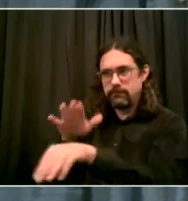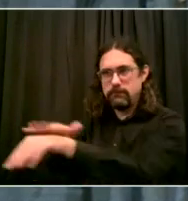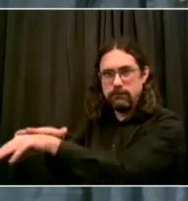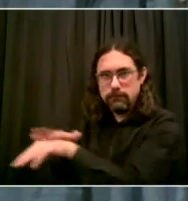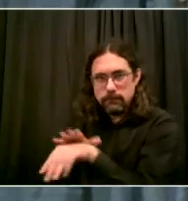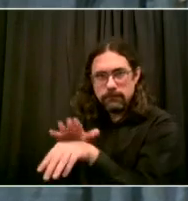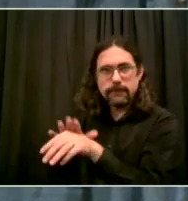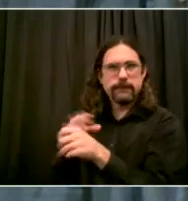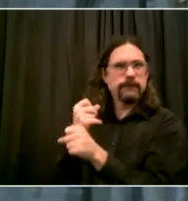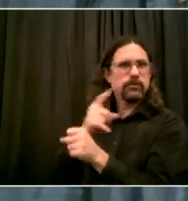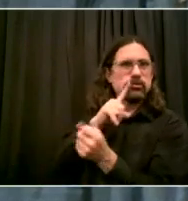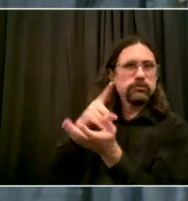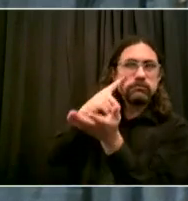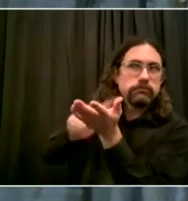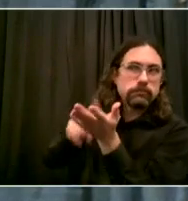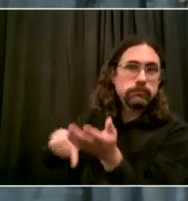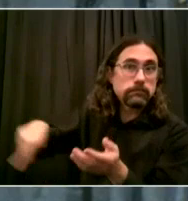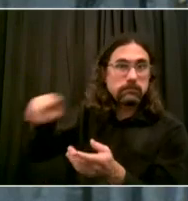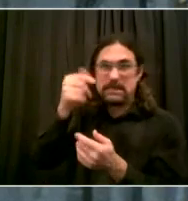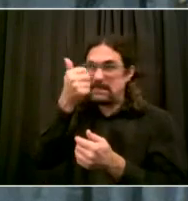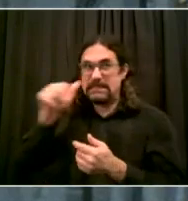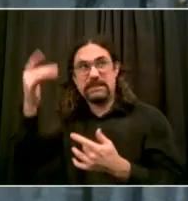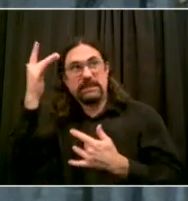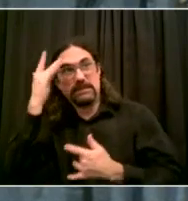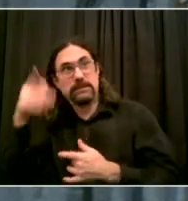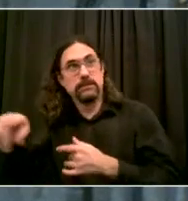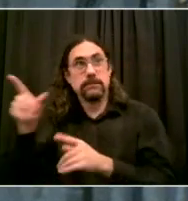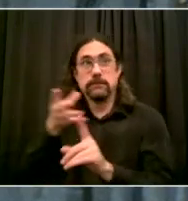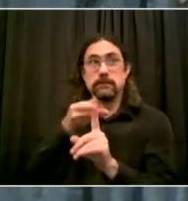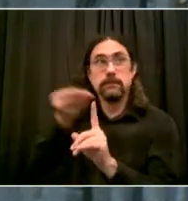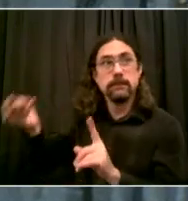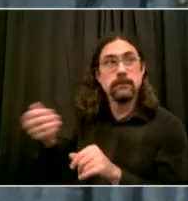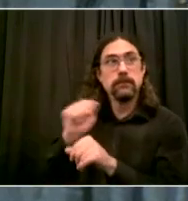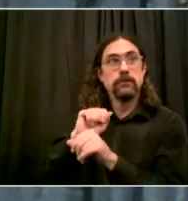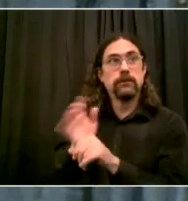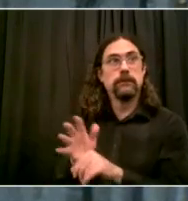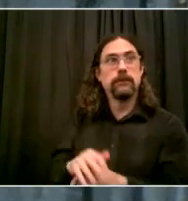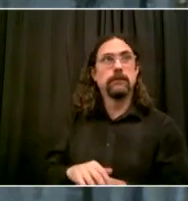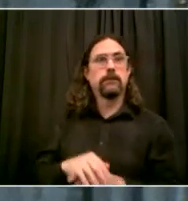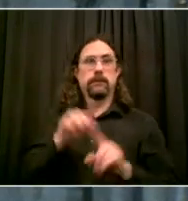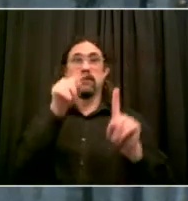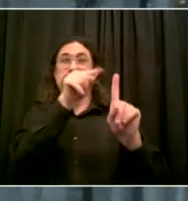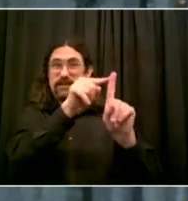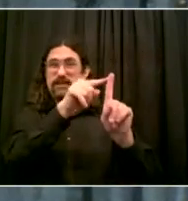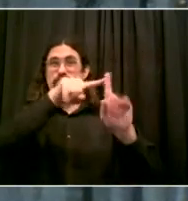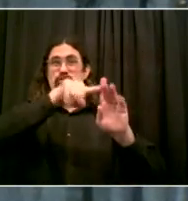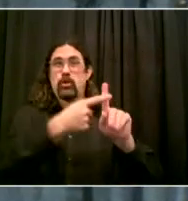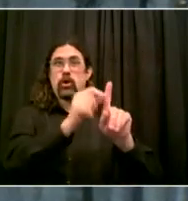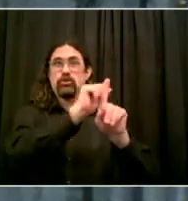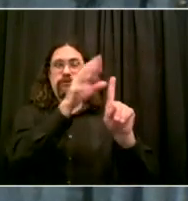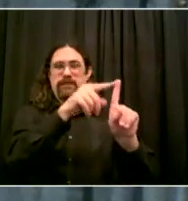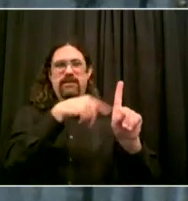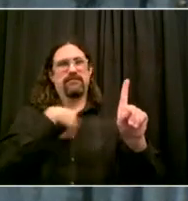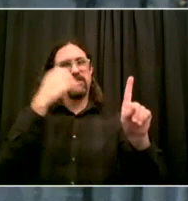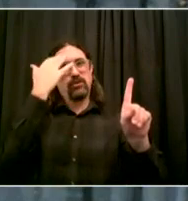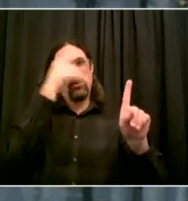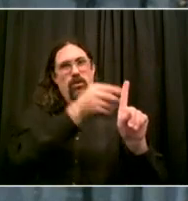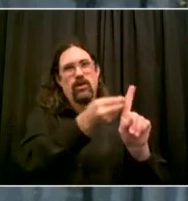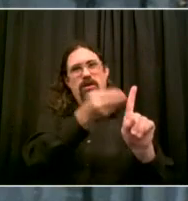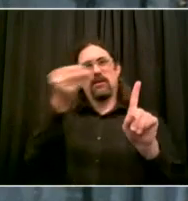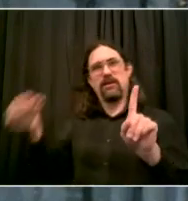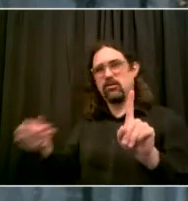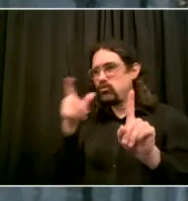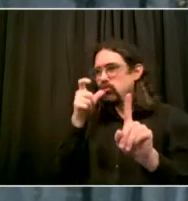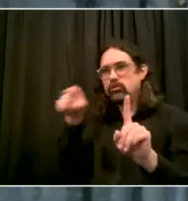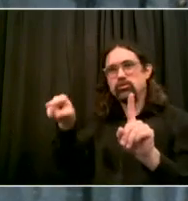different types of settings to understanding what we need to change in our messaging, like the fact that with the indoor transmission we're seeing now,